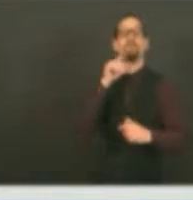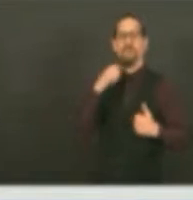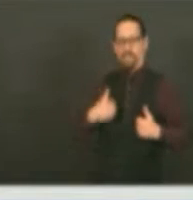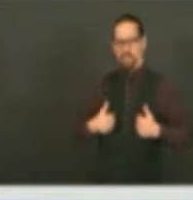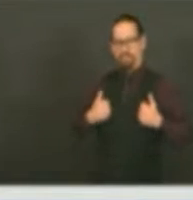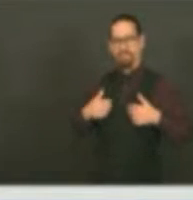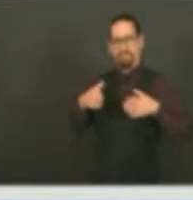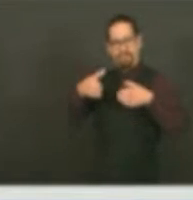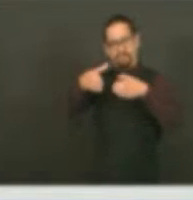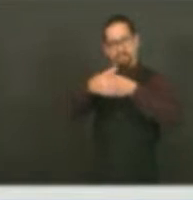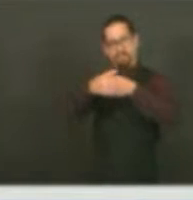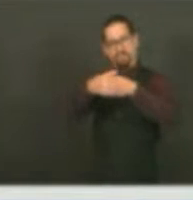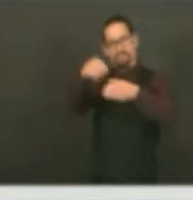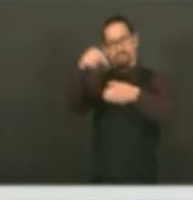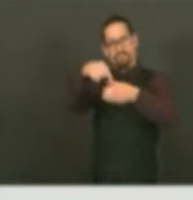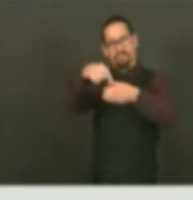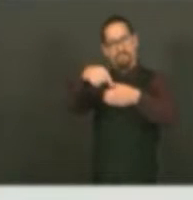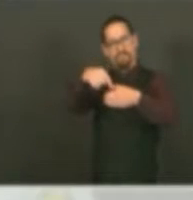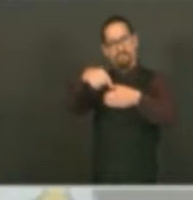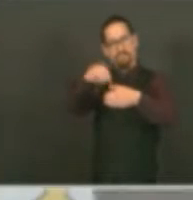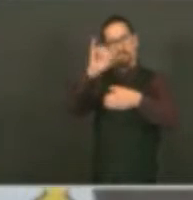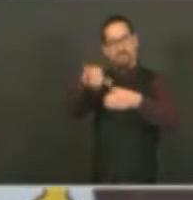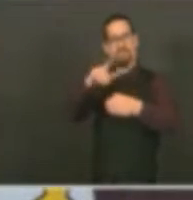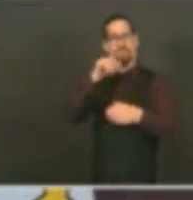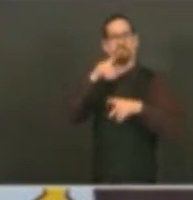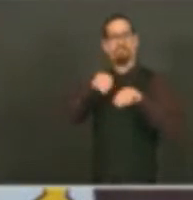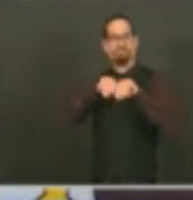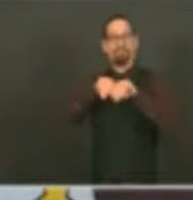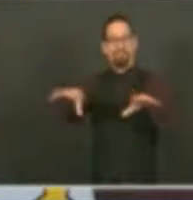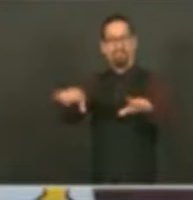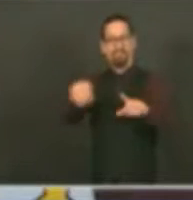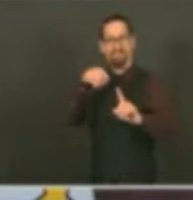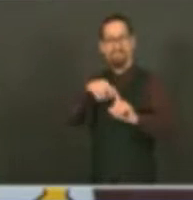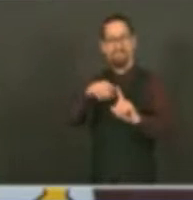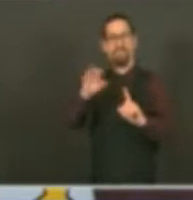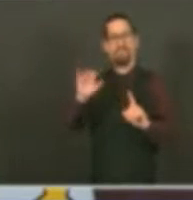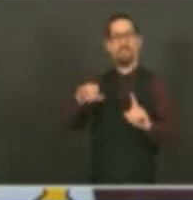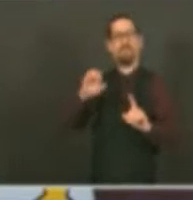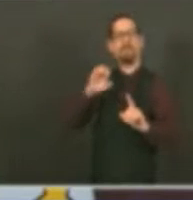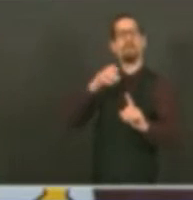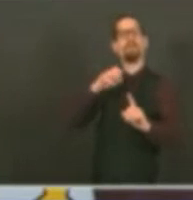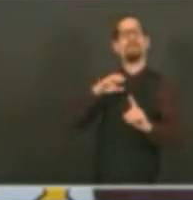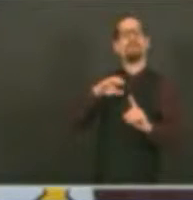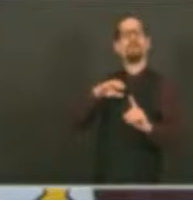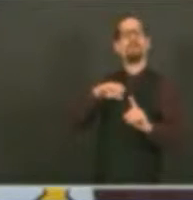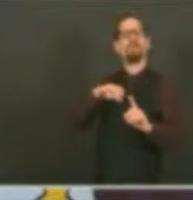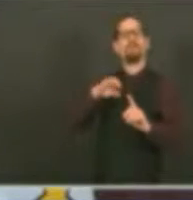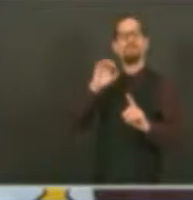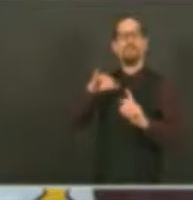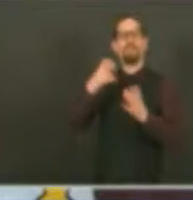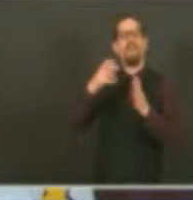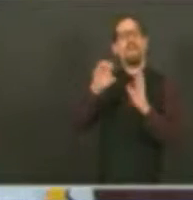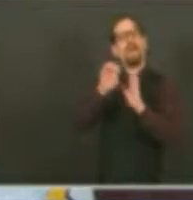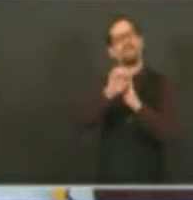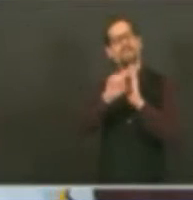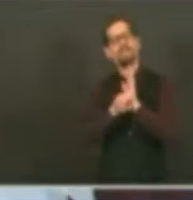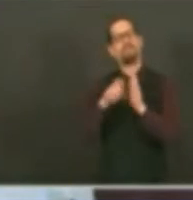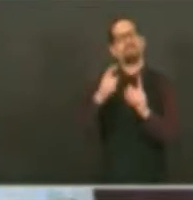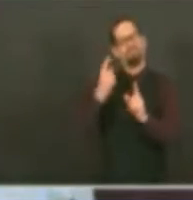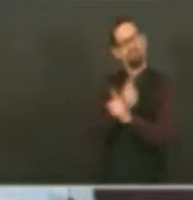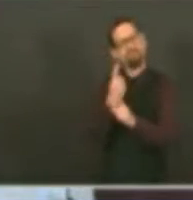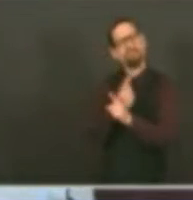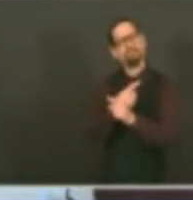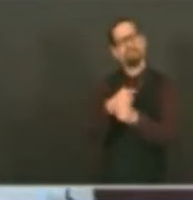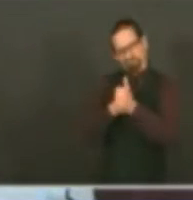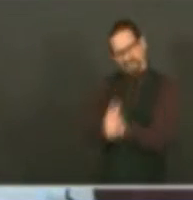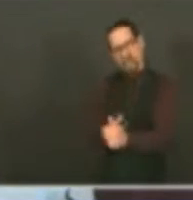think ethically, we have to vaccinate that group. We have to take care of that population. We are fitting them within the